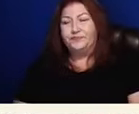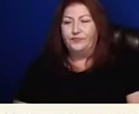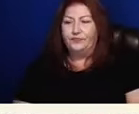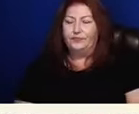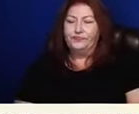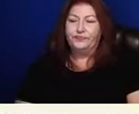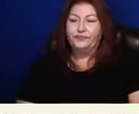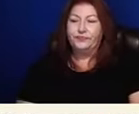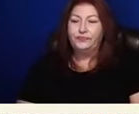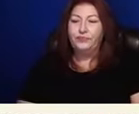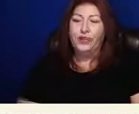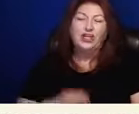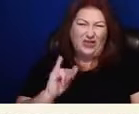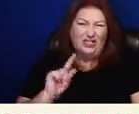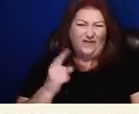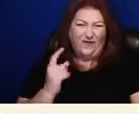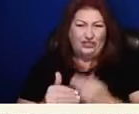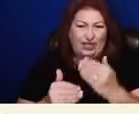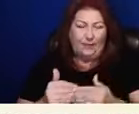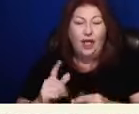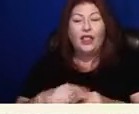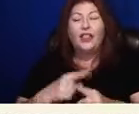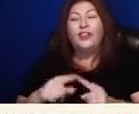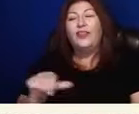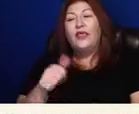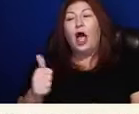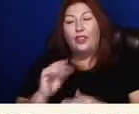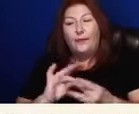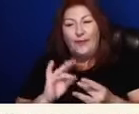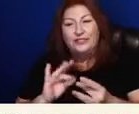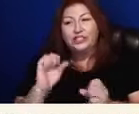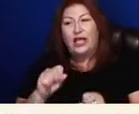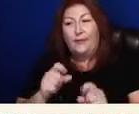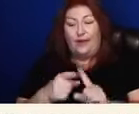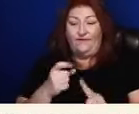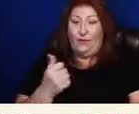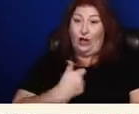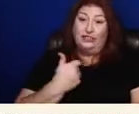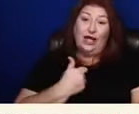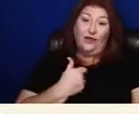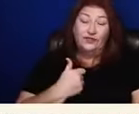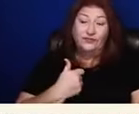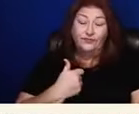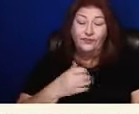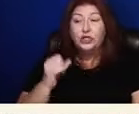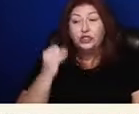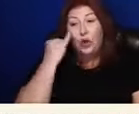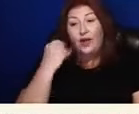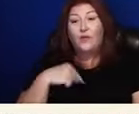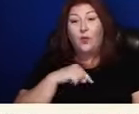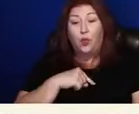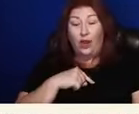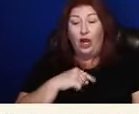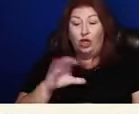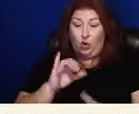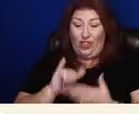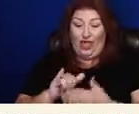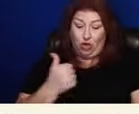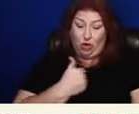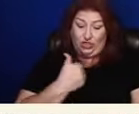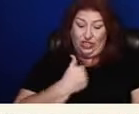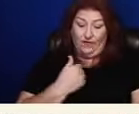so that's the first step, right? And then the other message can come from ourselves. So if we are doing that to ourselves, if we